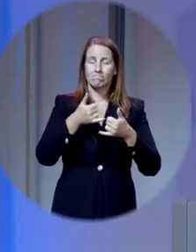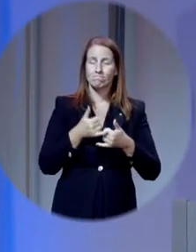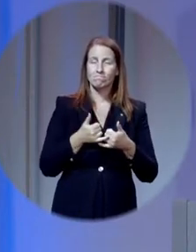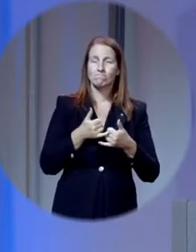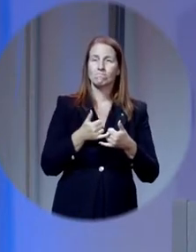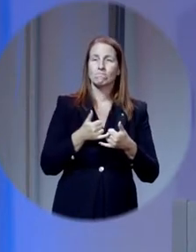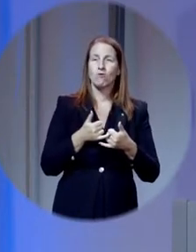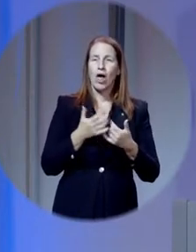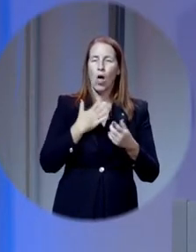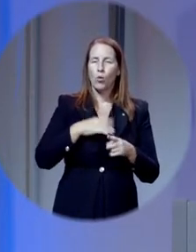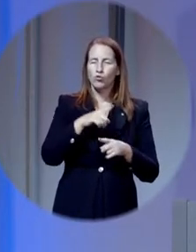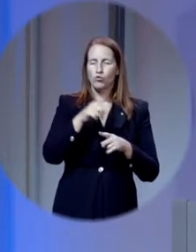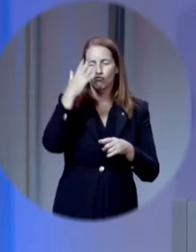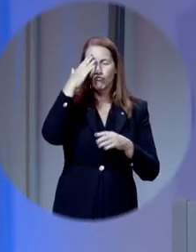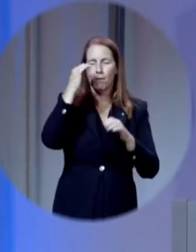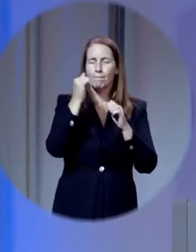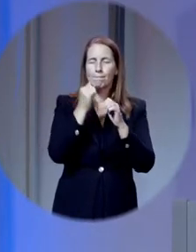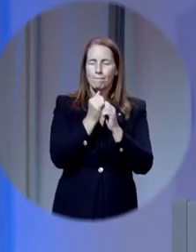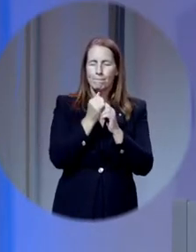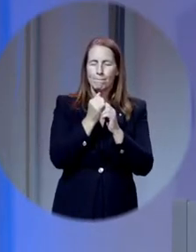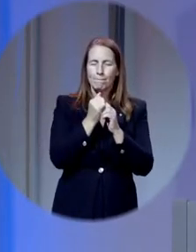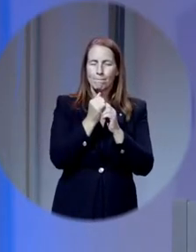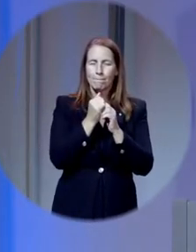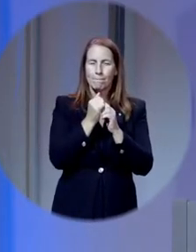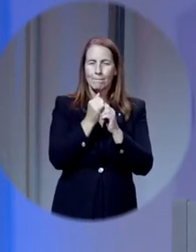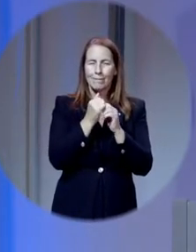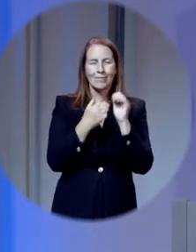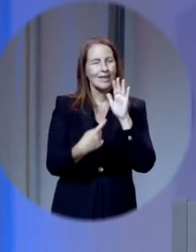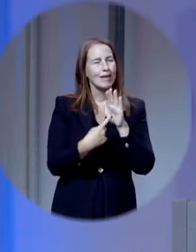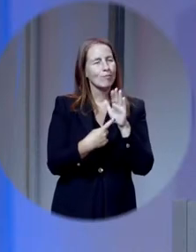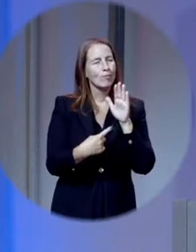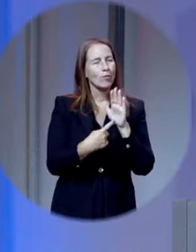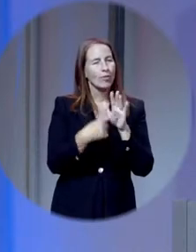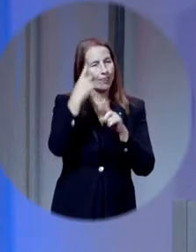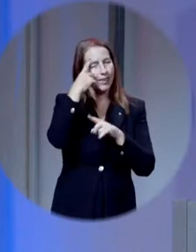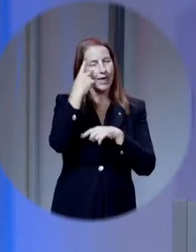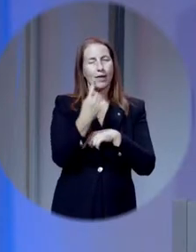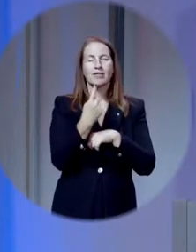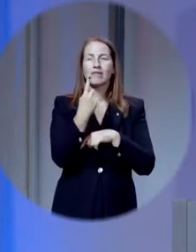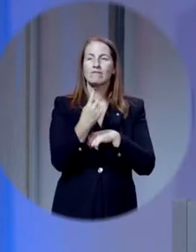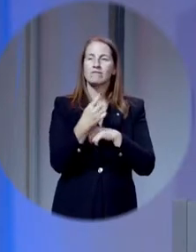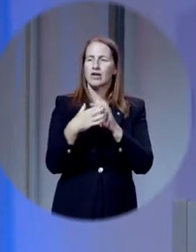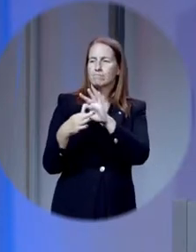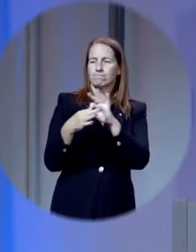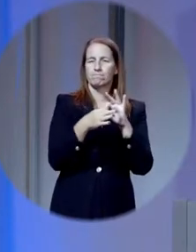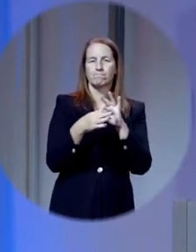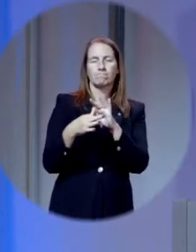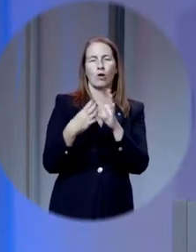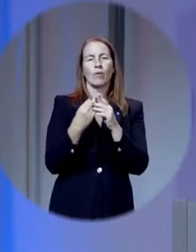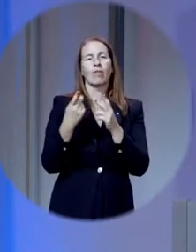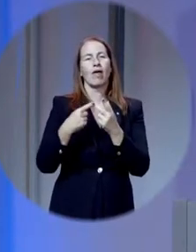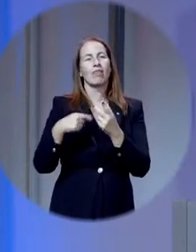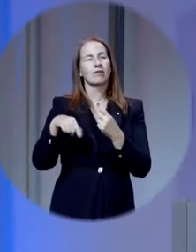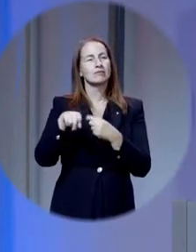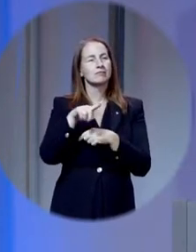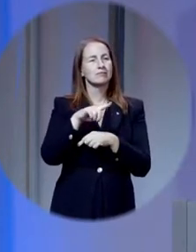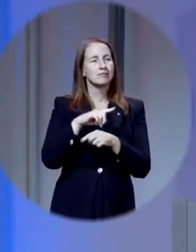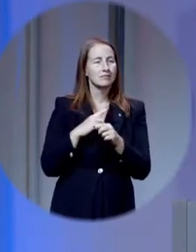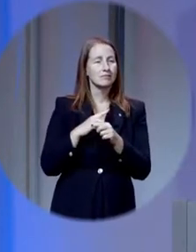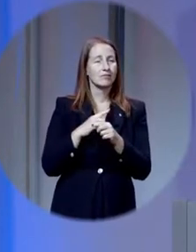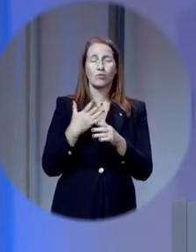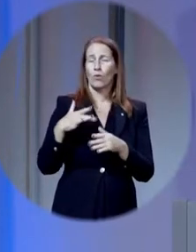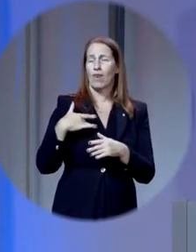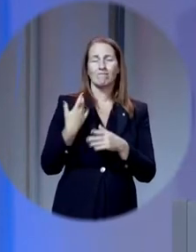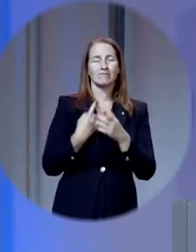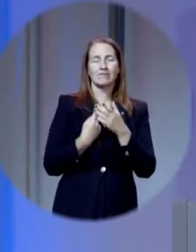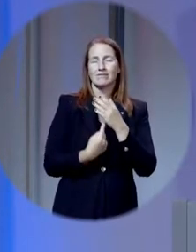mind. That is always important to think about yourself in relation to others. None of us live in isolation. We want to be